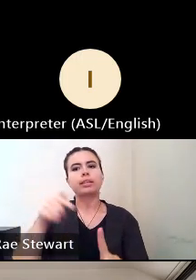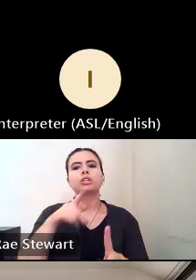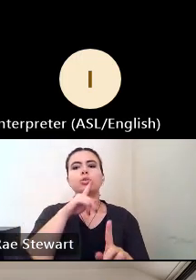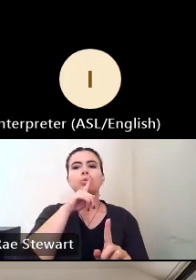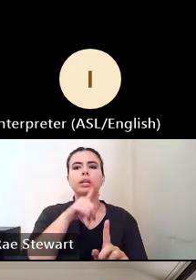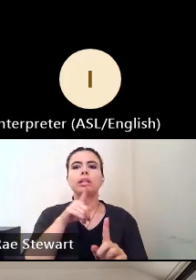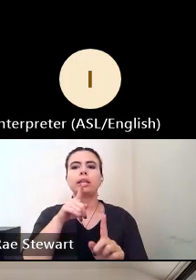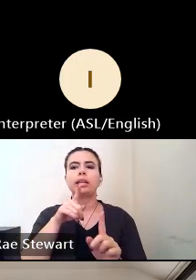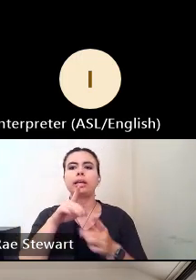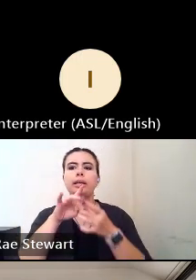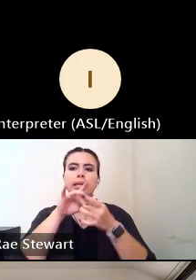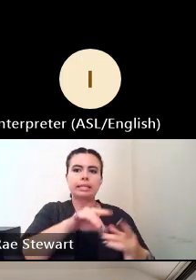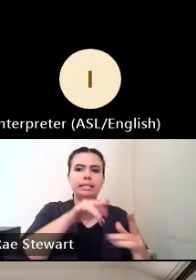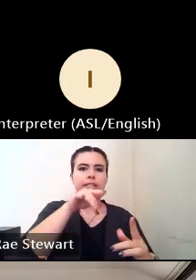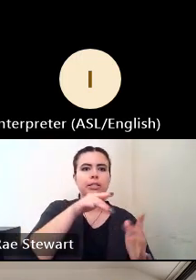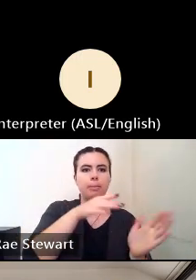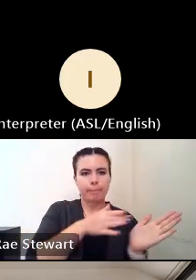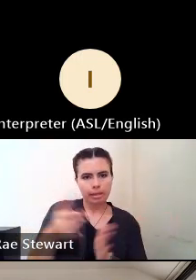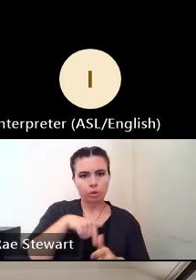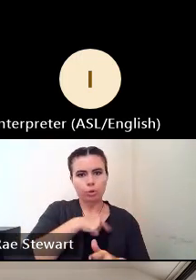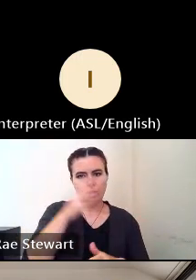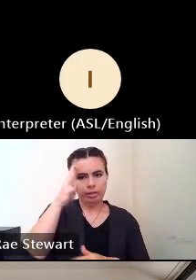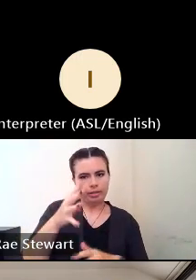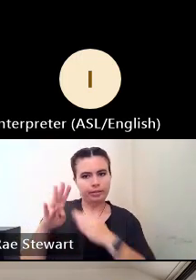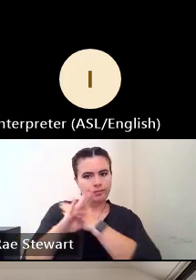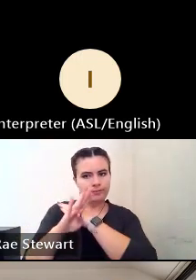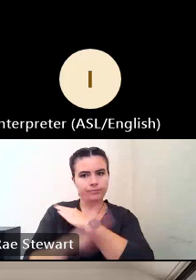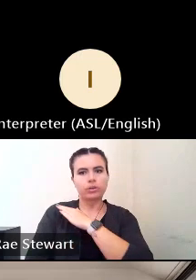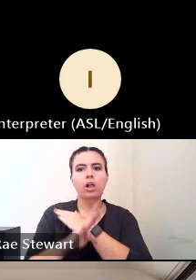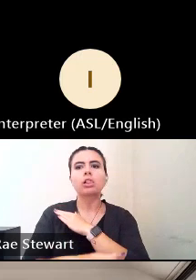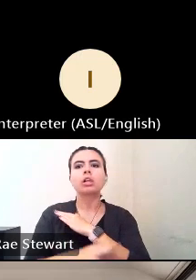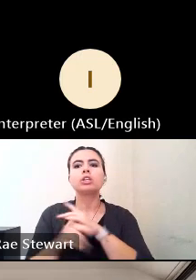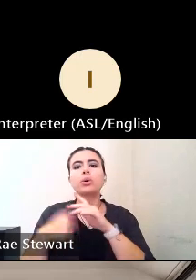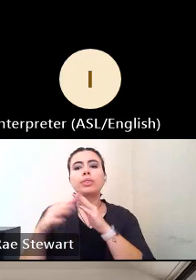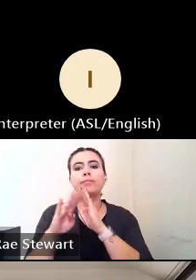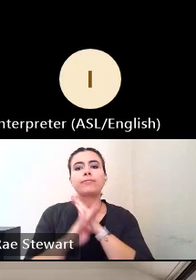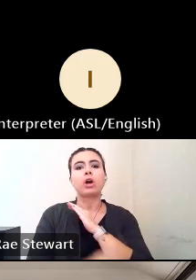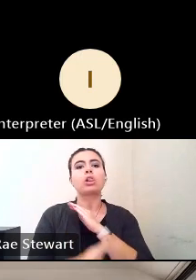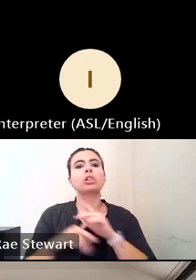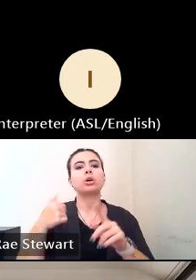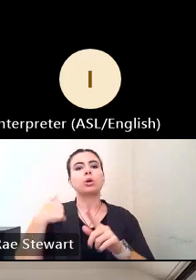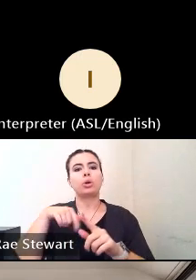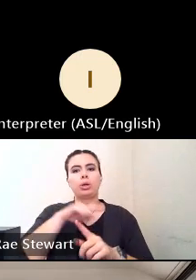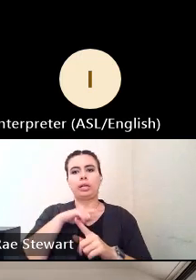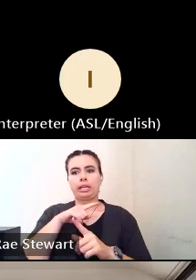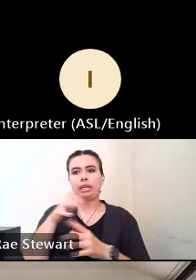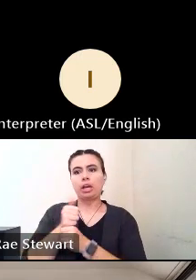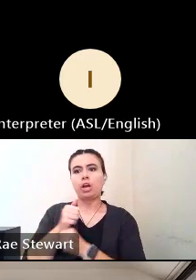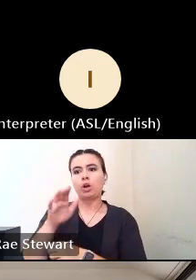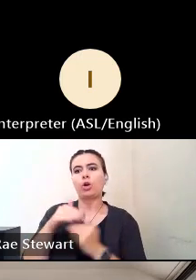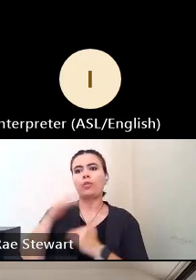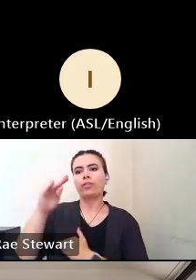we received over 300 plus responses to a survey. We also went out to the actual rural communities and